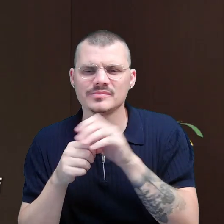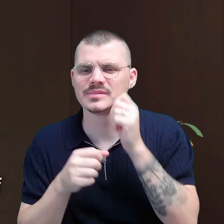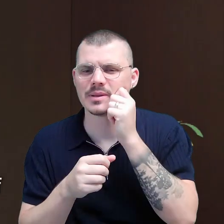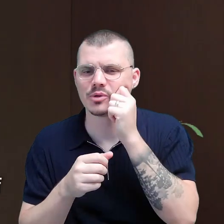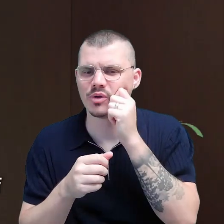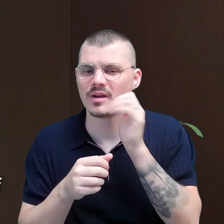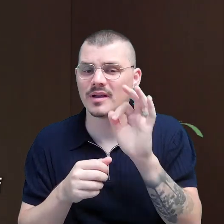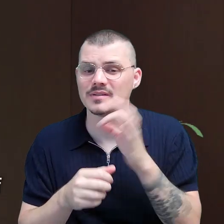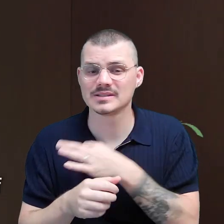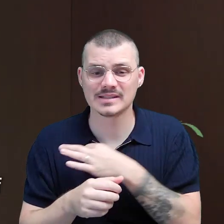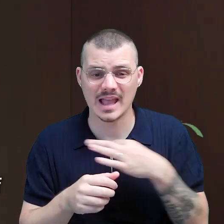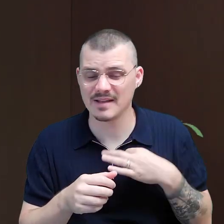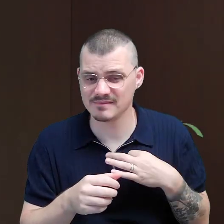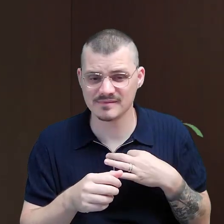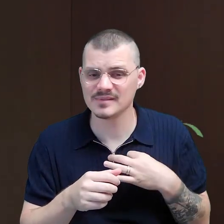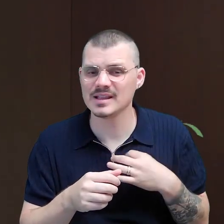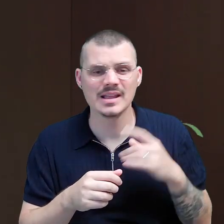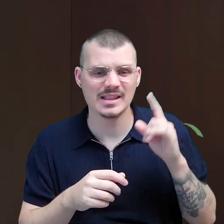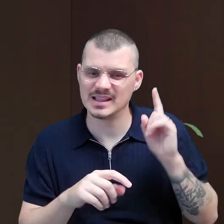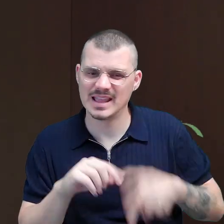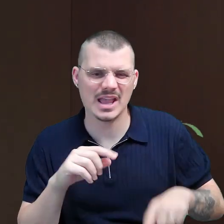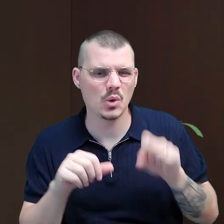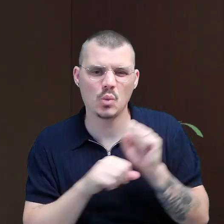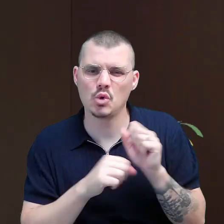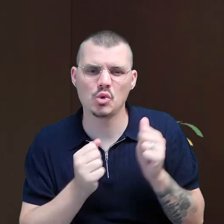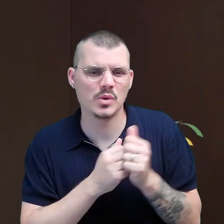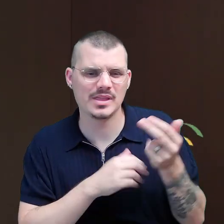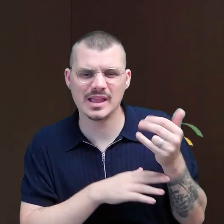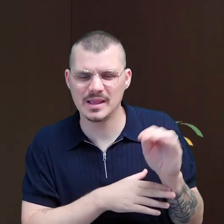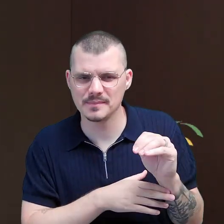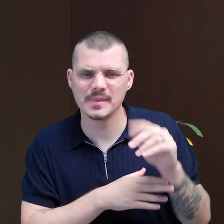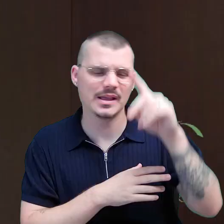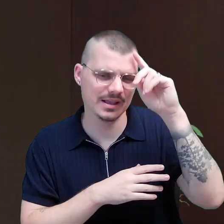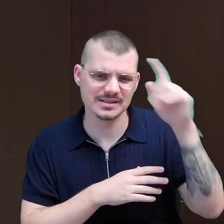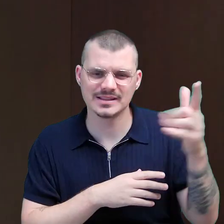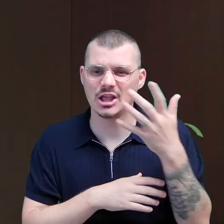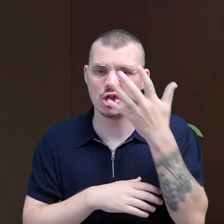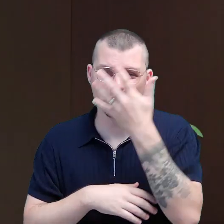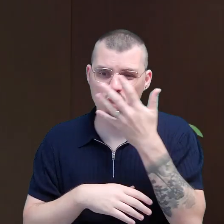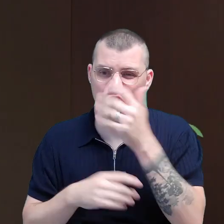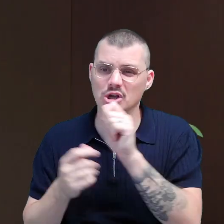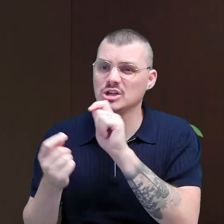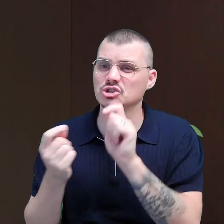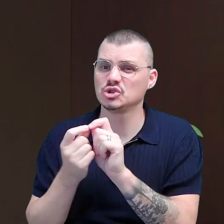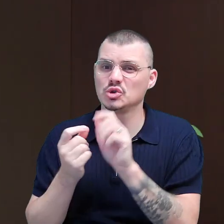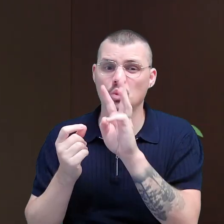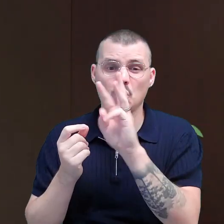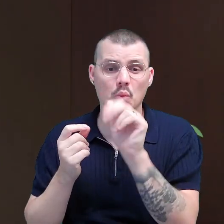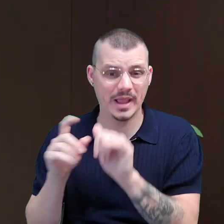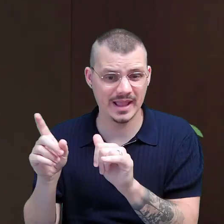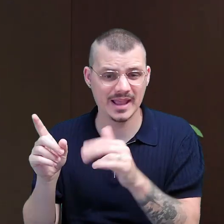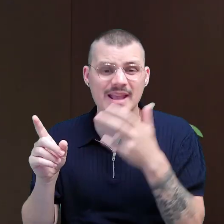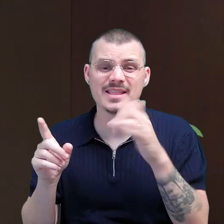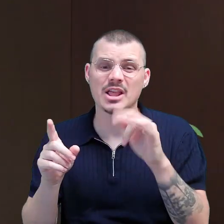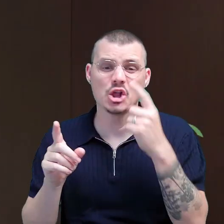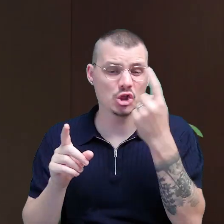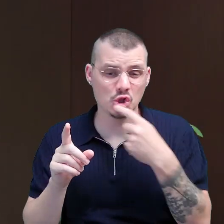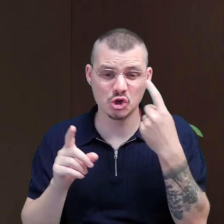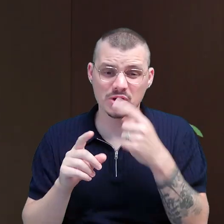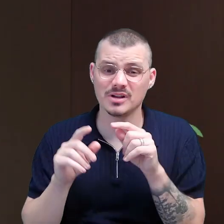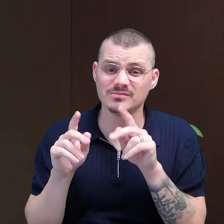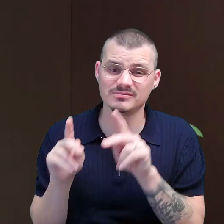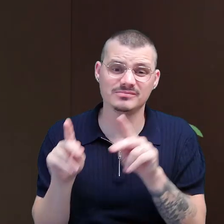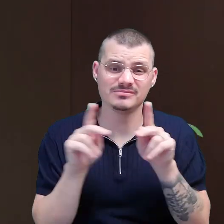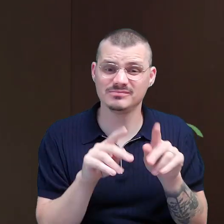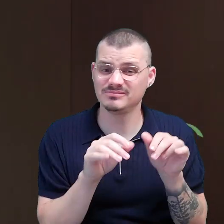certain demographic of staff member that cannot work with him because they look a certain way and they look